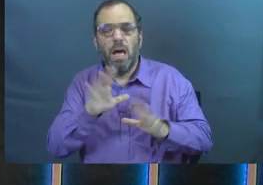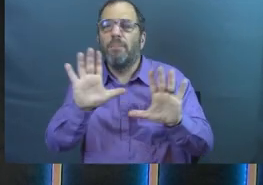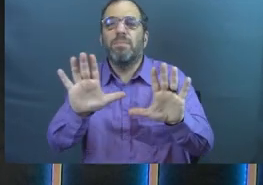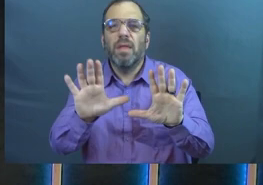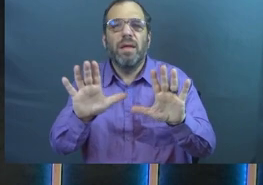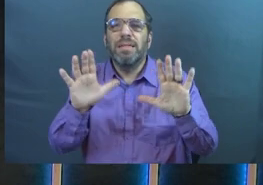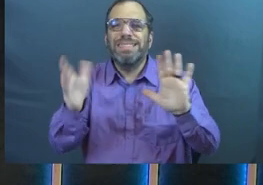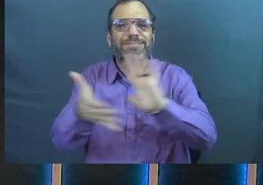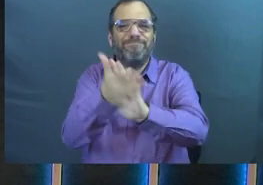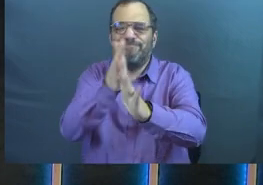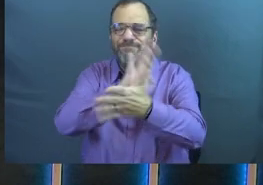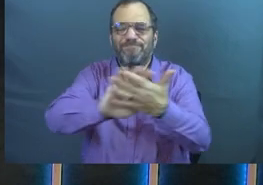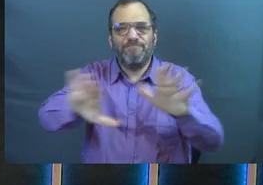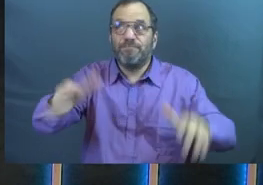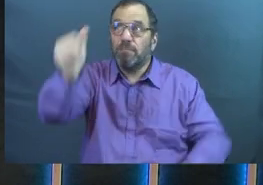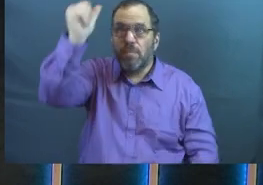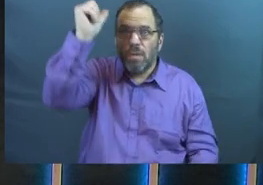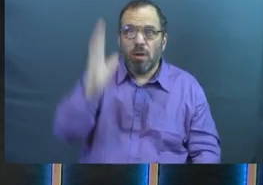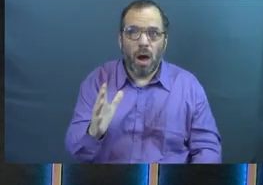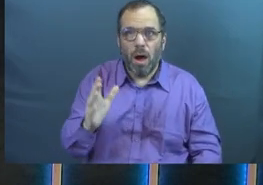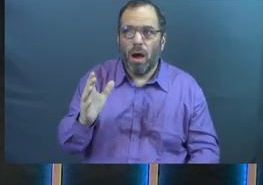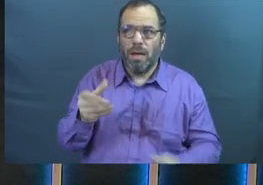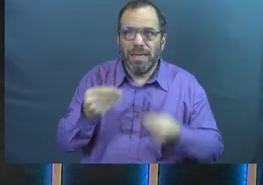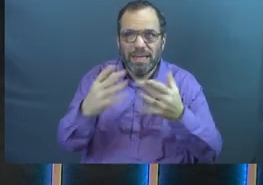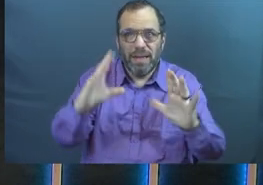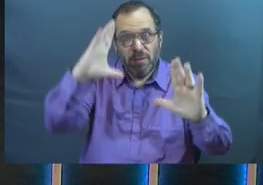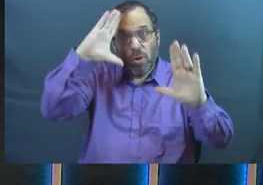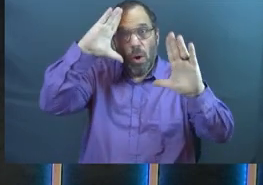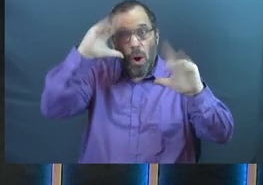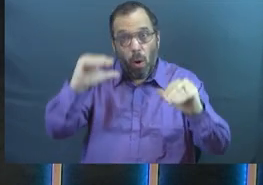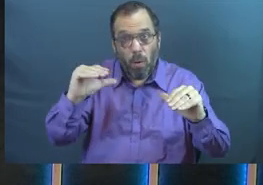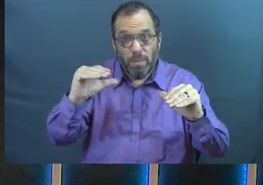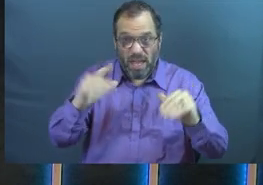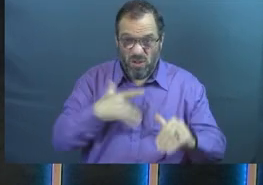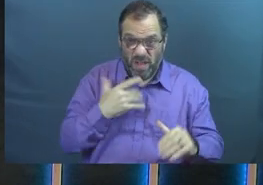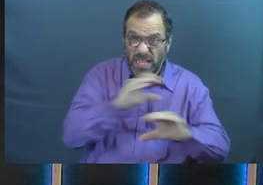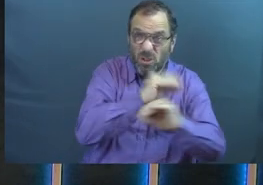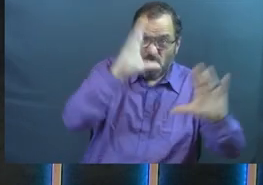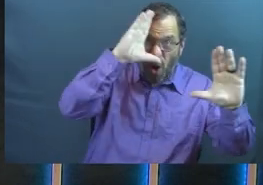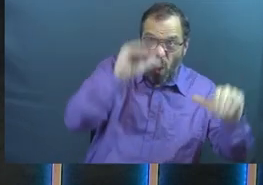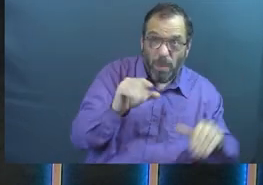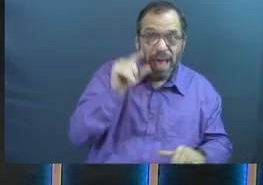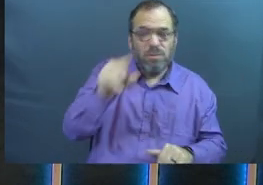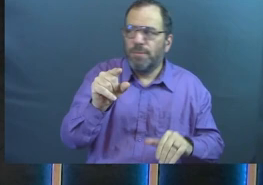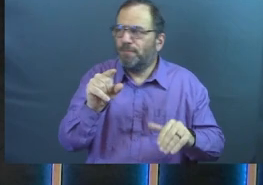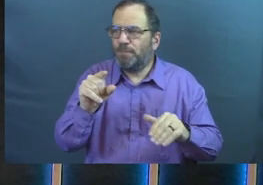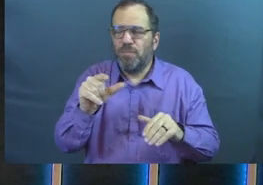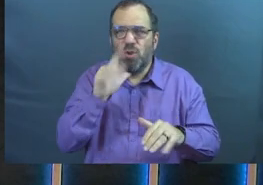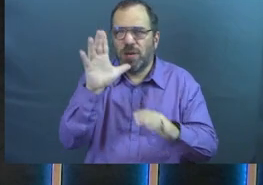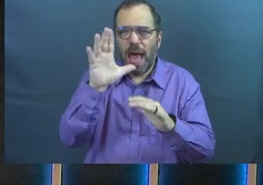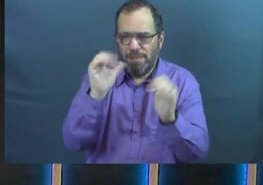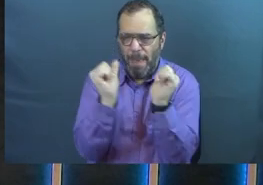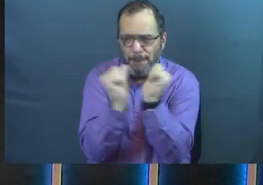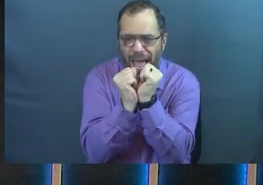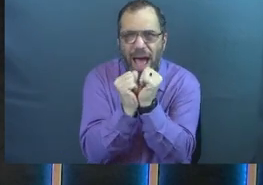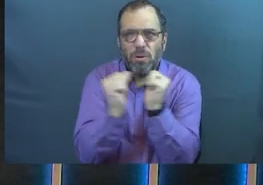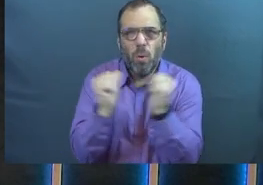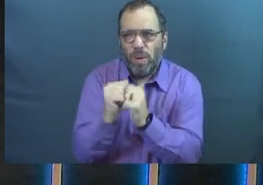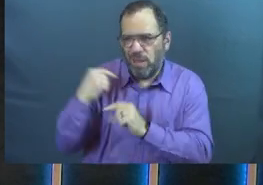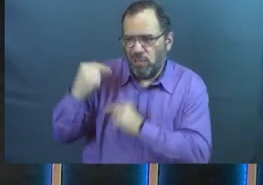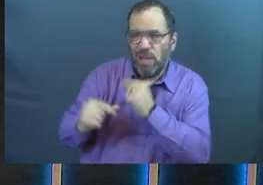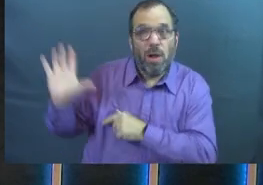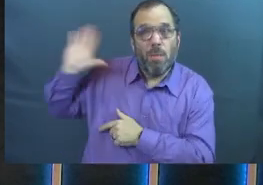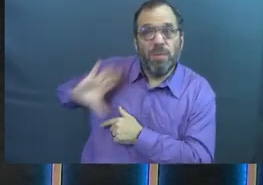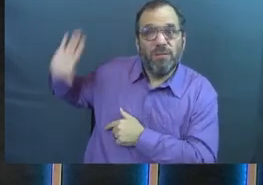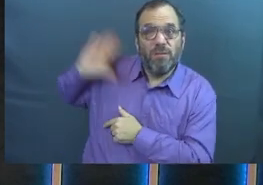today. Because God can bring hope where there is no hope. And you are not bound by what the